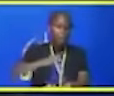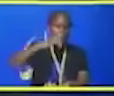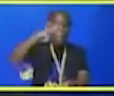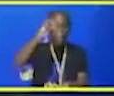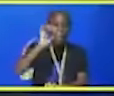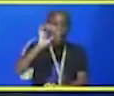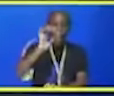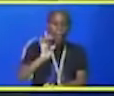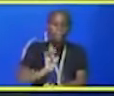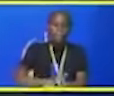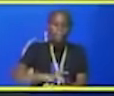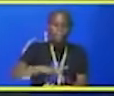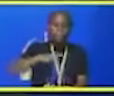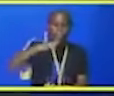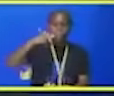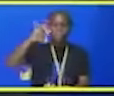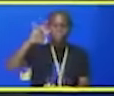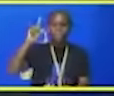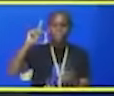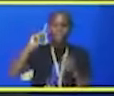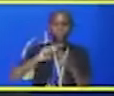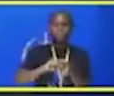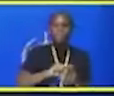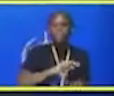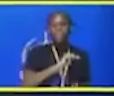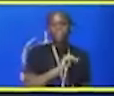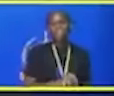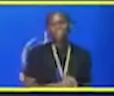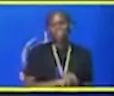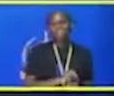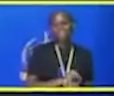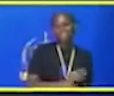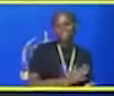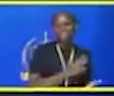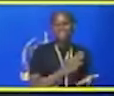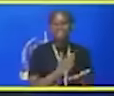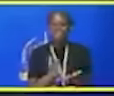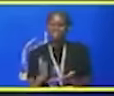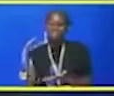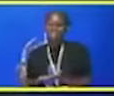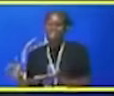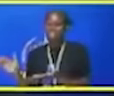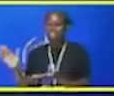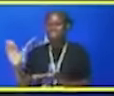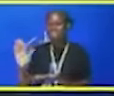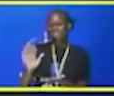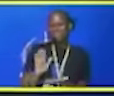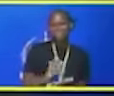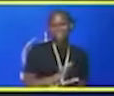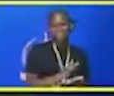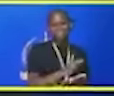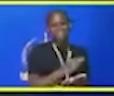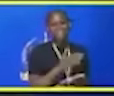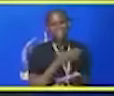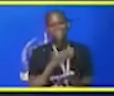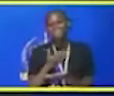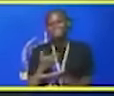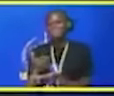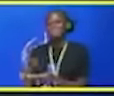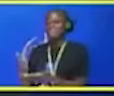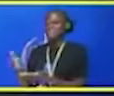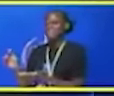glorified till the nations see your power,